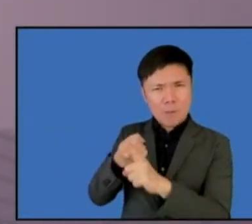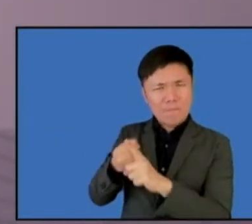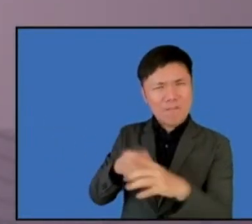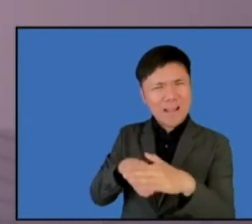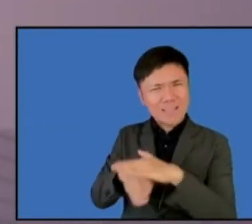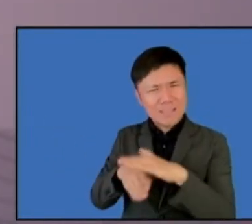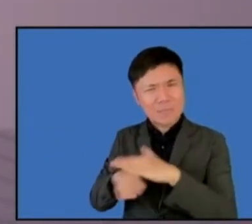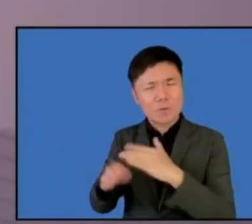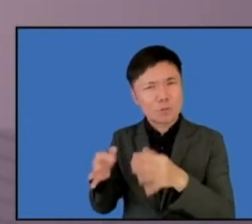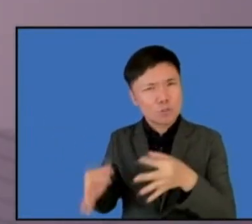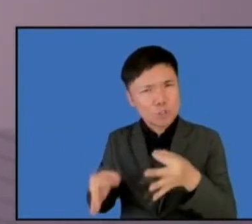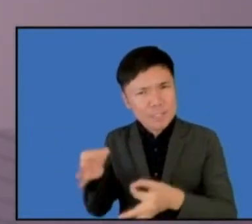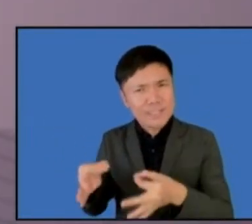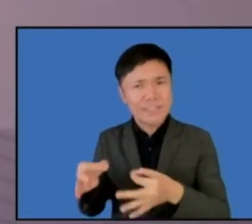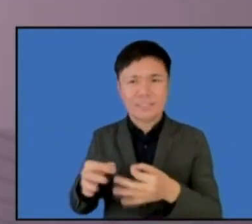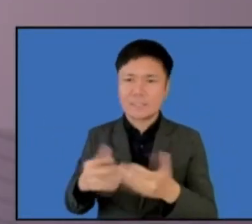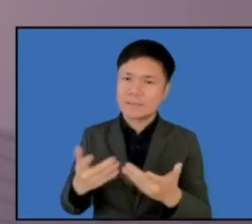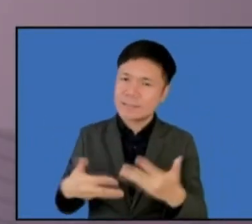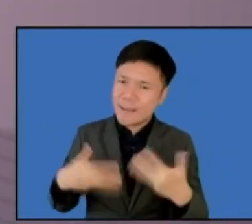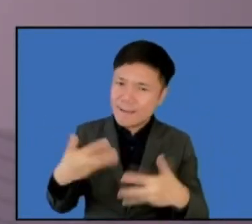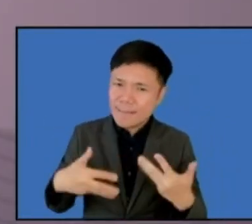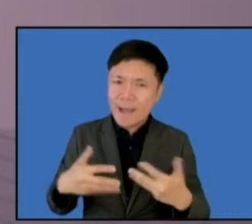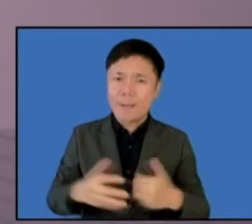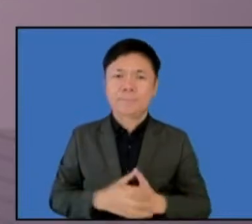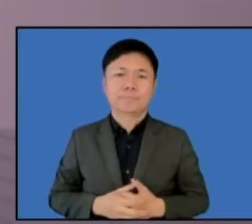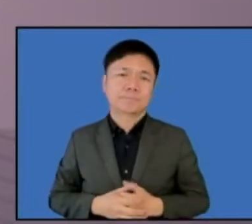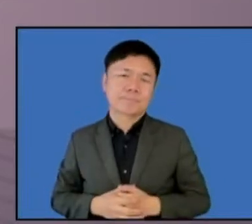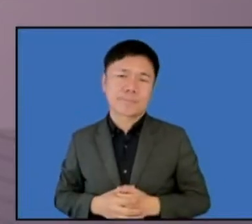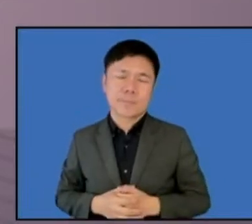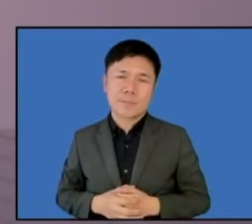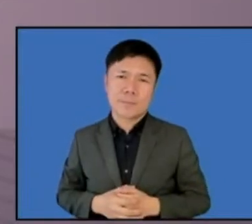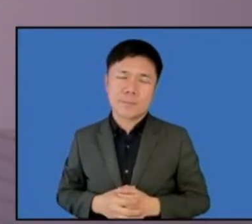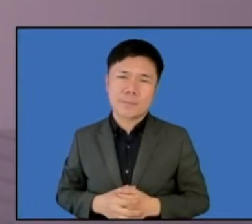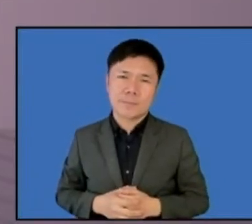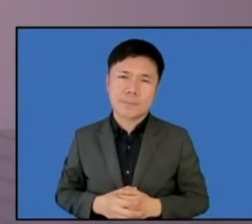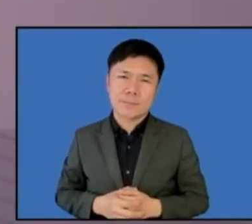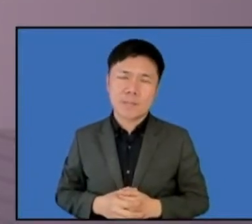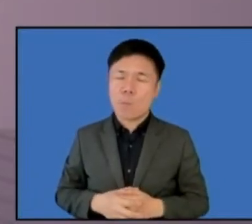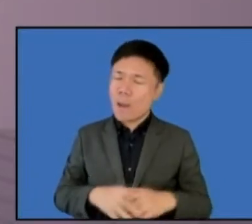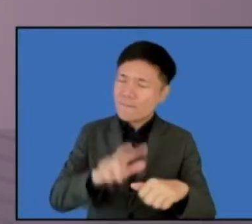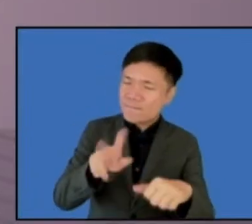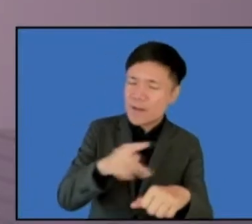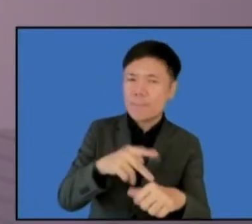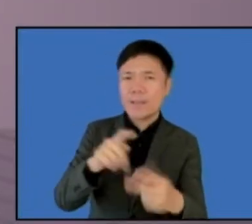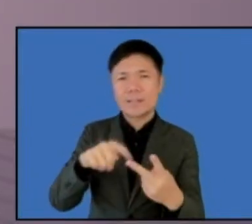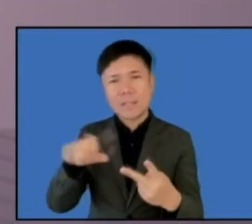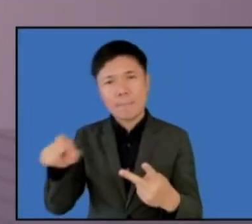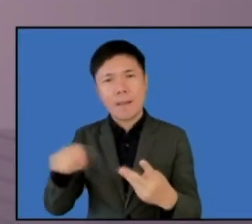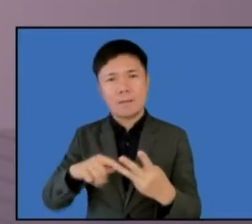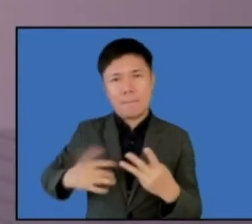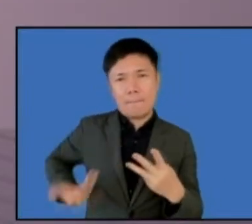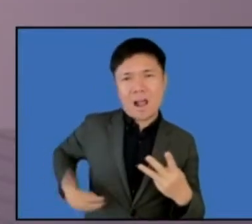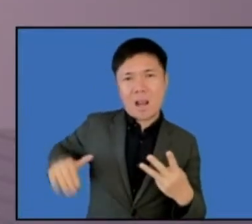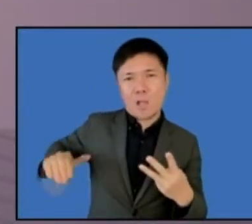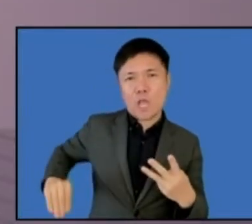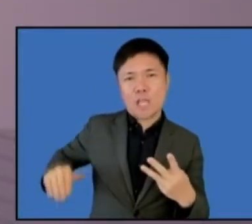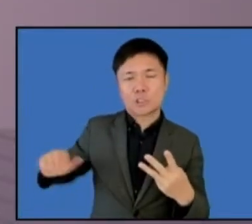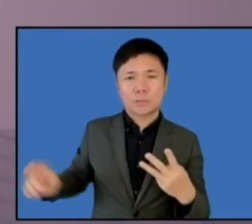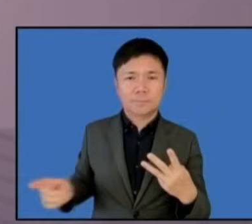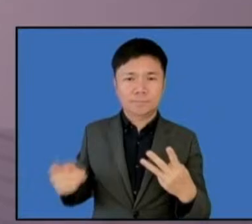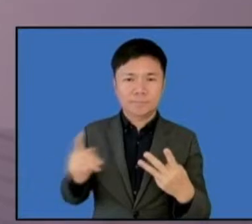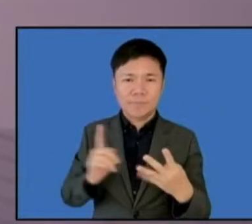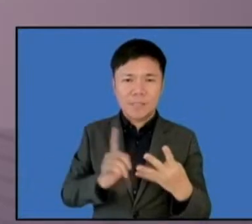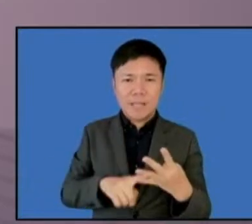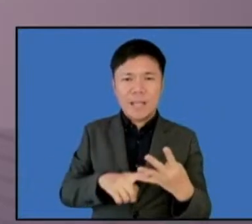justice on wage theft. Now we know we've got support from Philippines, from Nepal, from Bangladesh. We've got support from